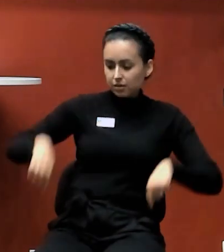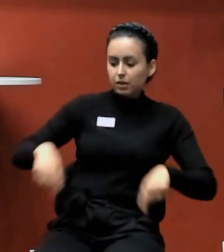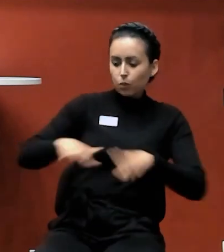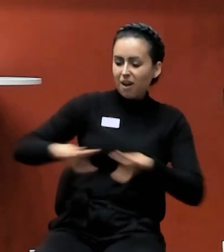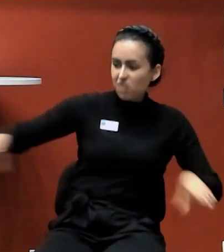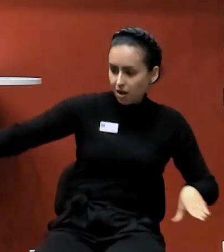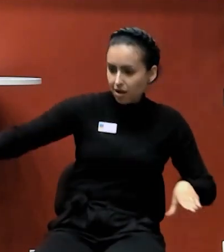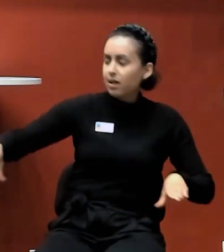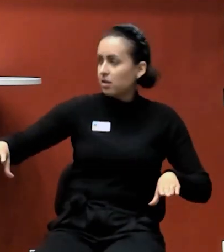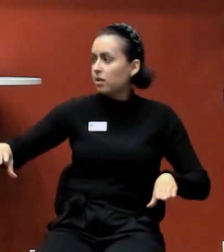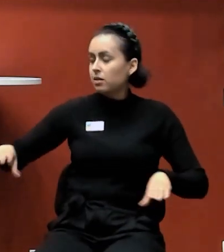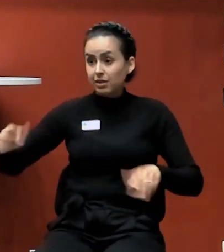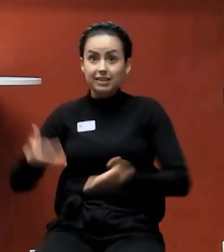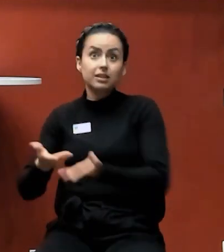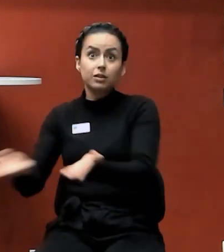So